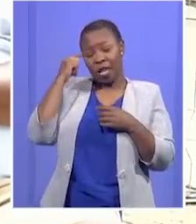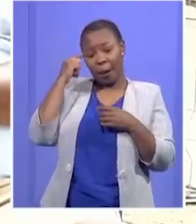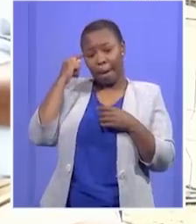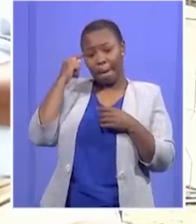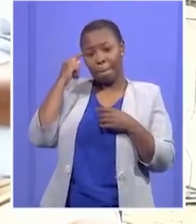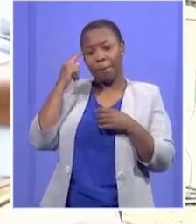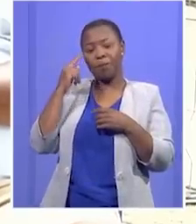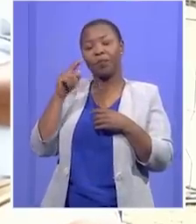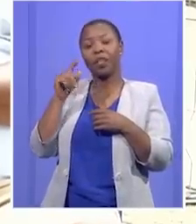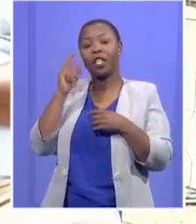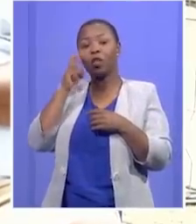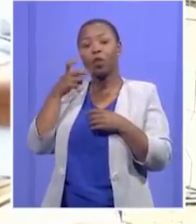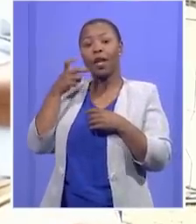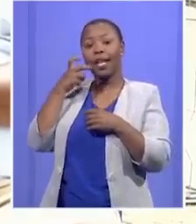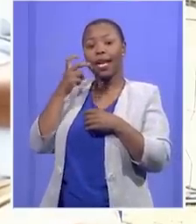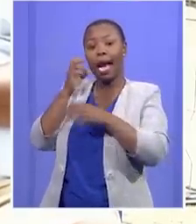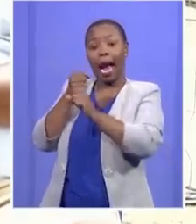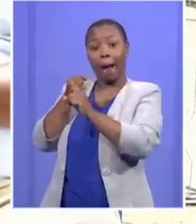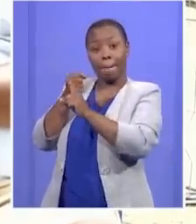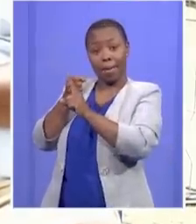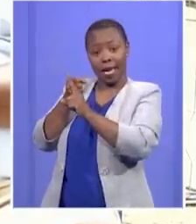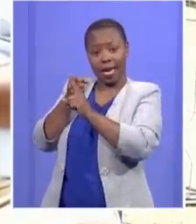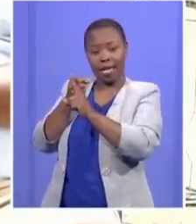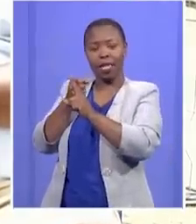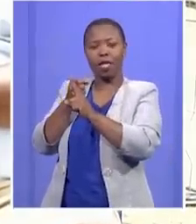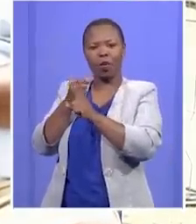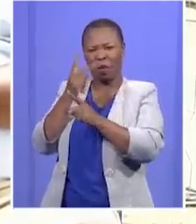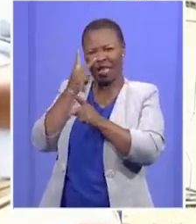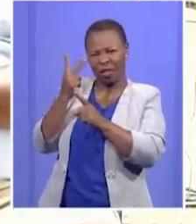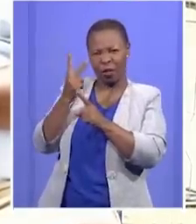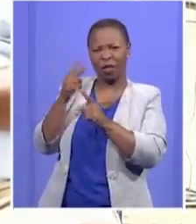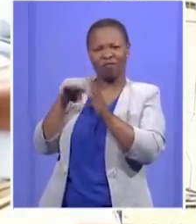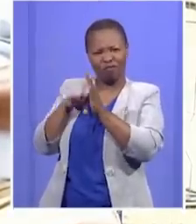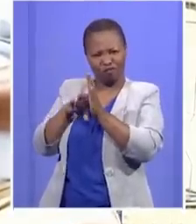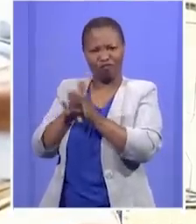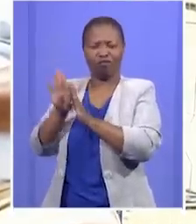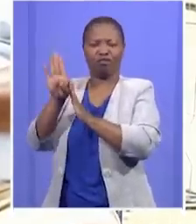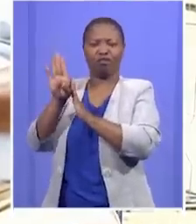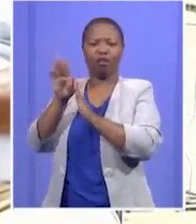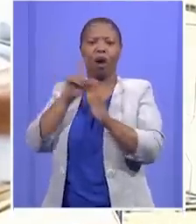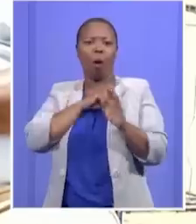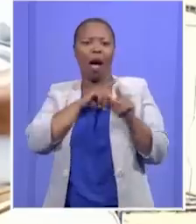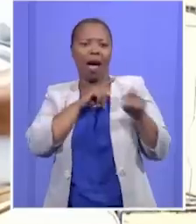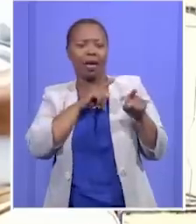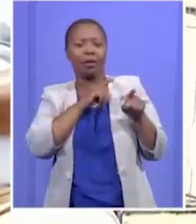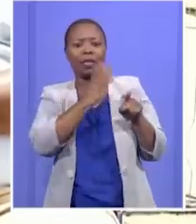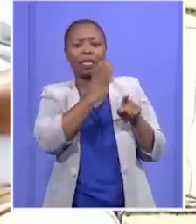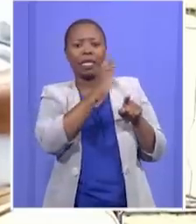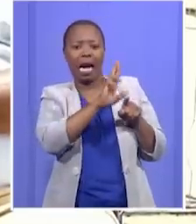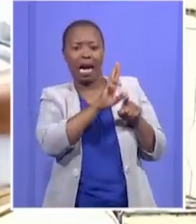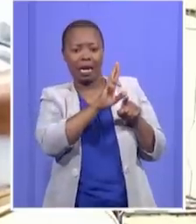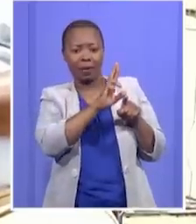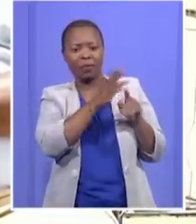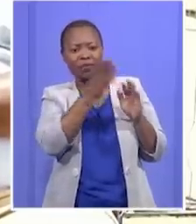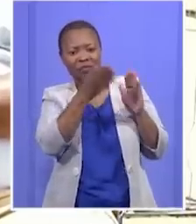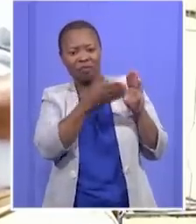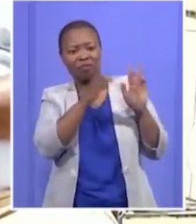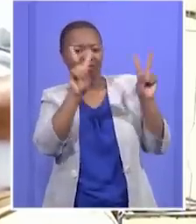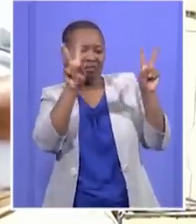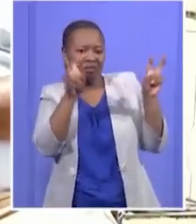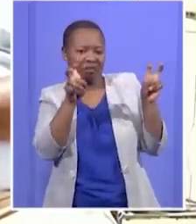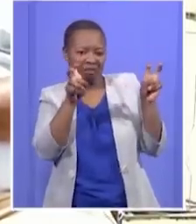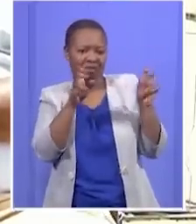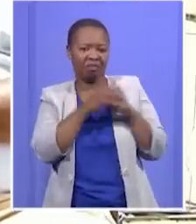Zweli Mkhize is seen to have picked up, because the CR slate in inverted commas, appears not